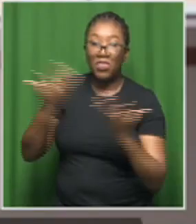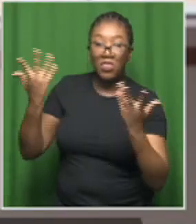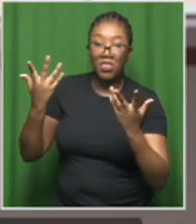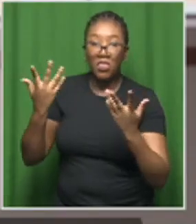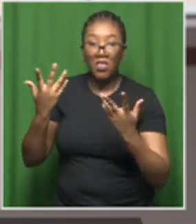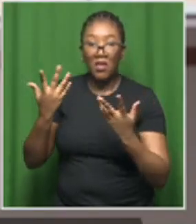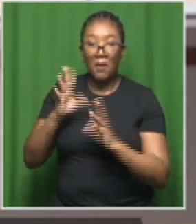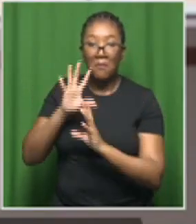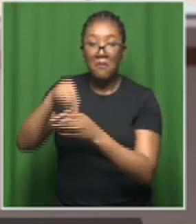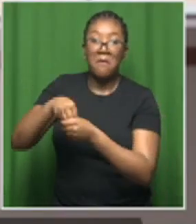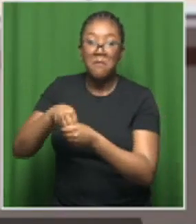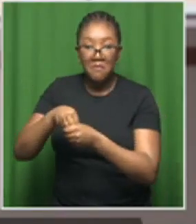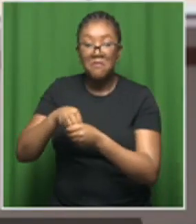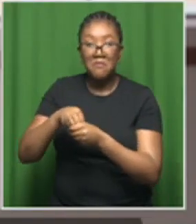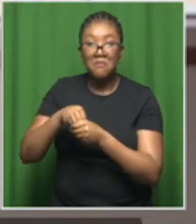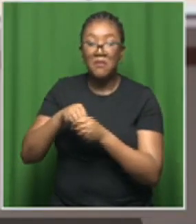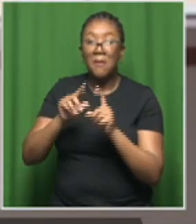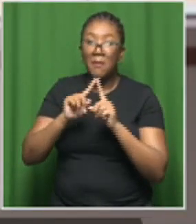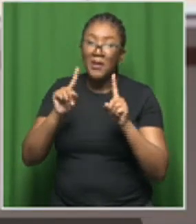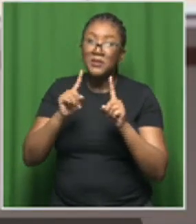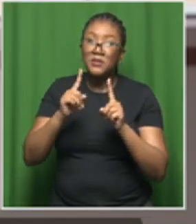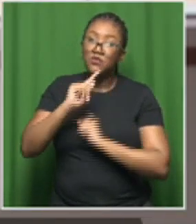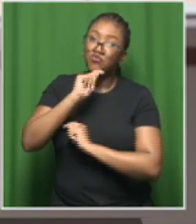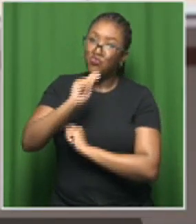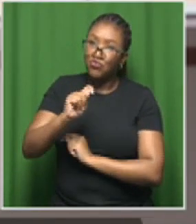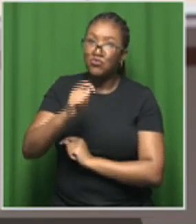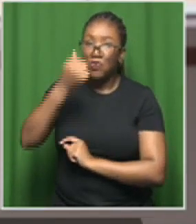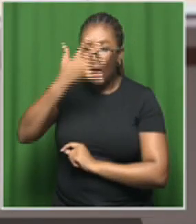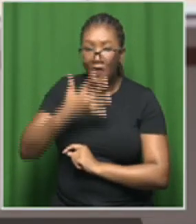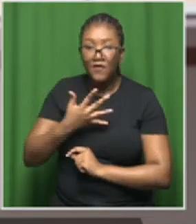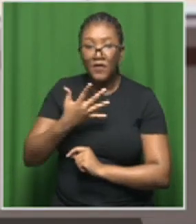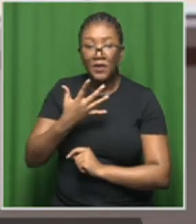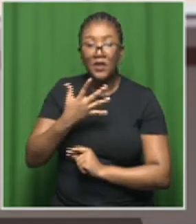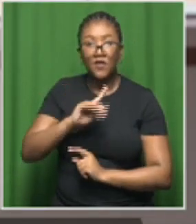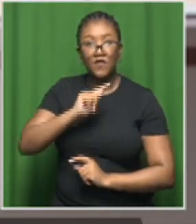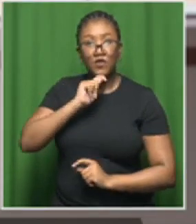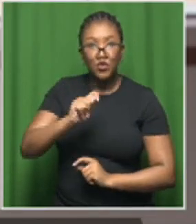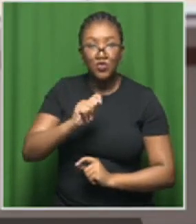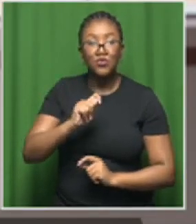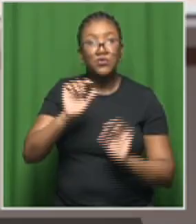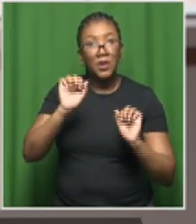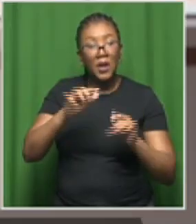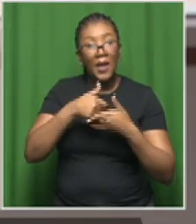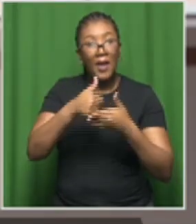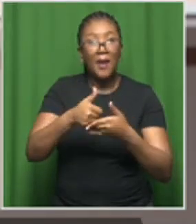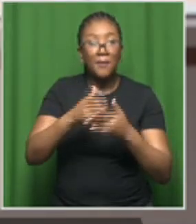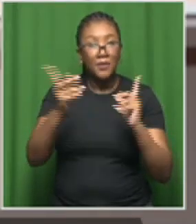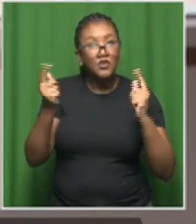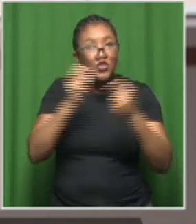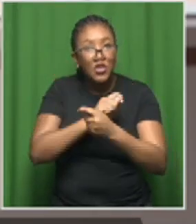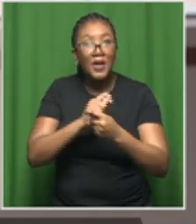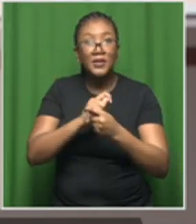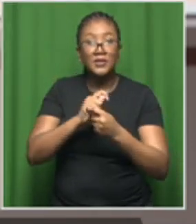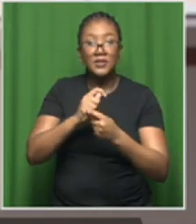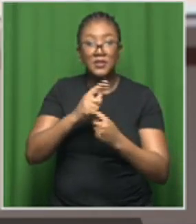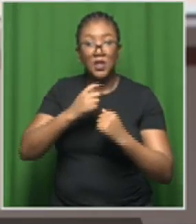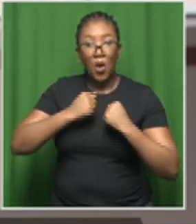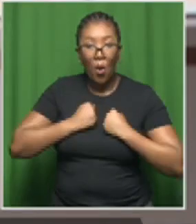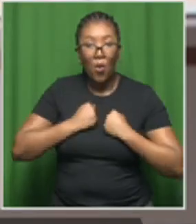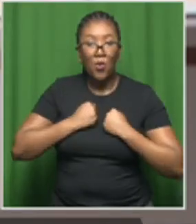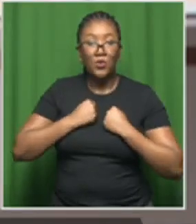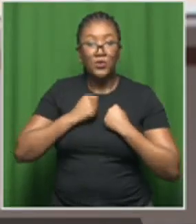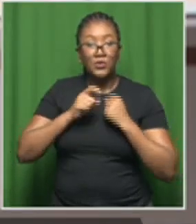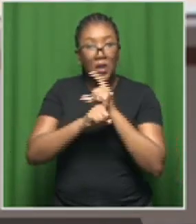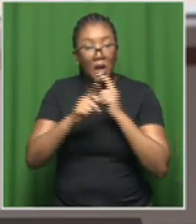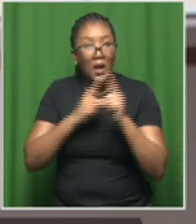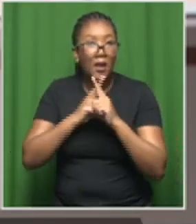kind of, it has its own agency, and it's an agent of change, so to speak, And it was important